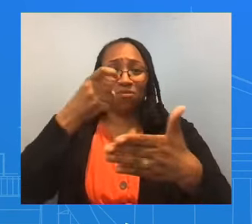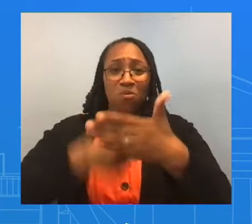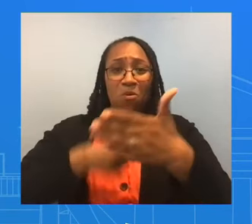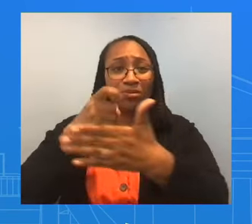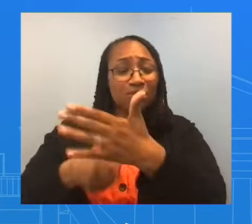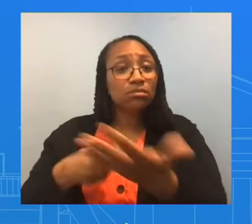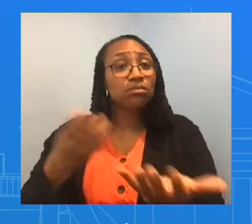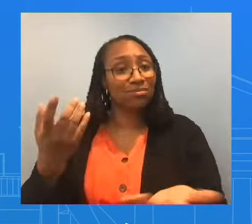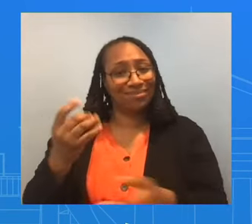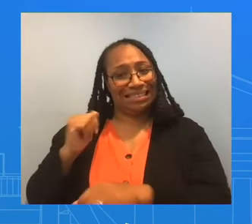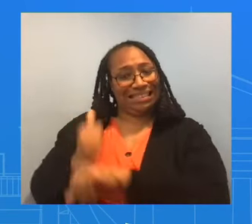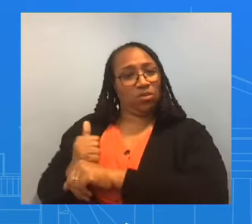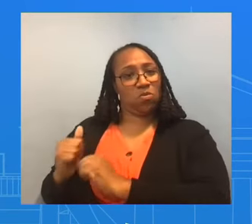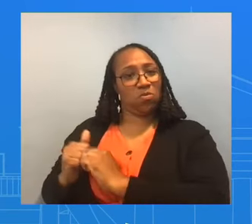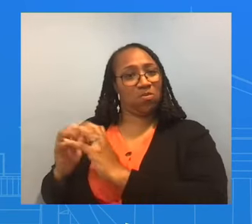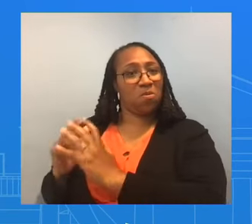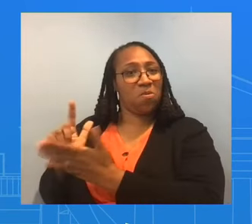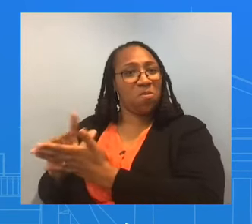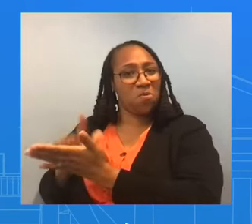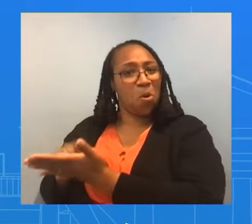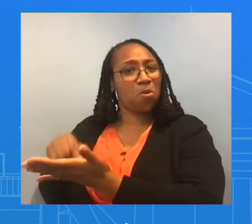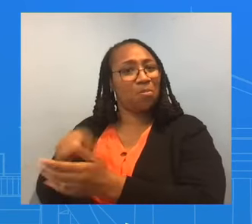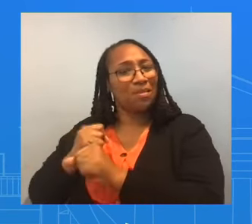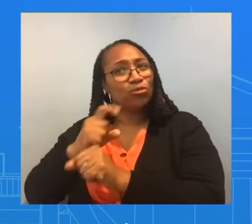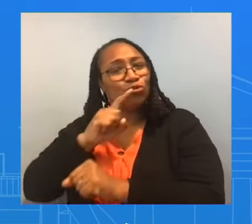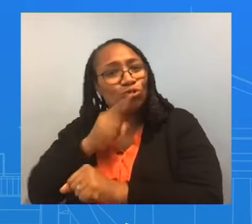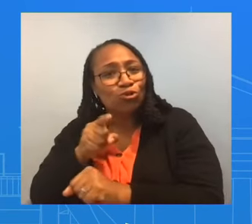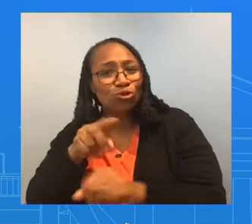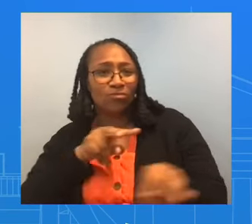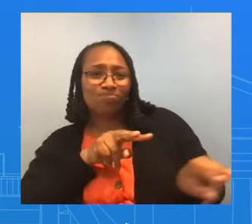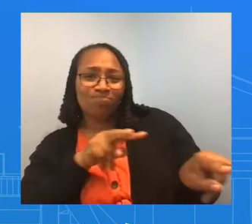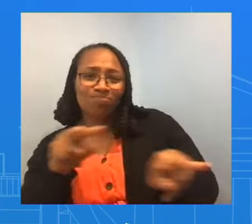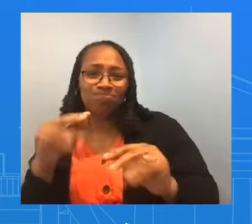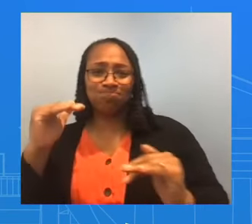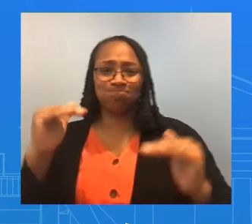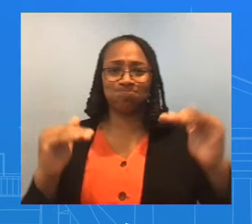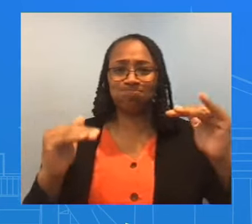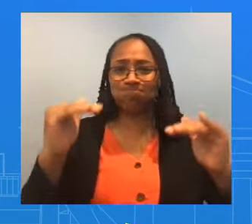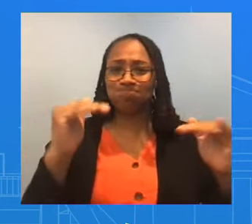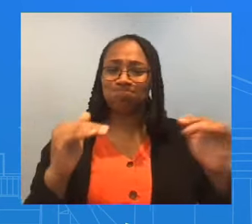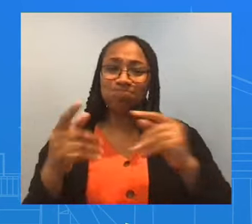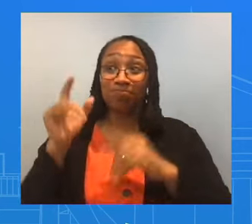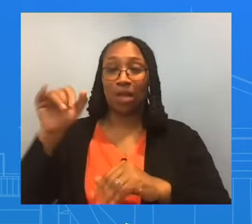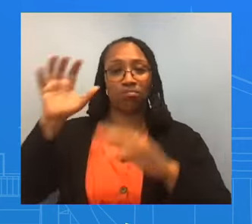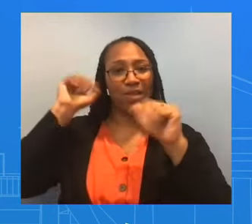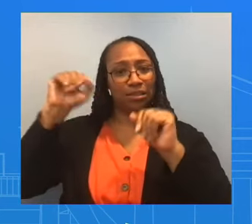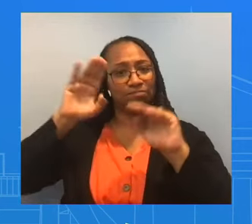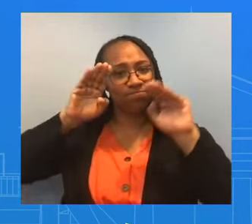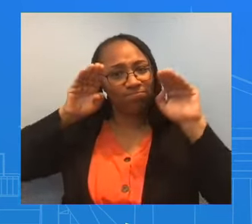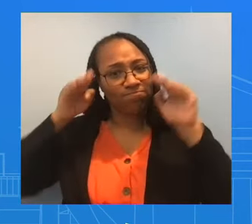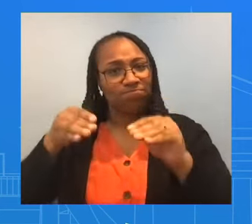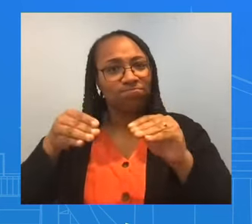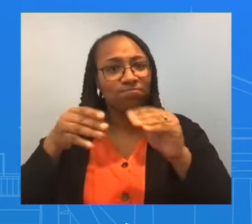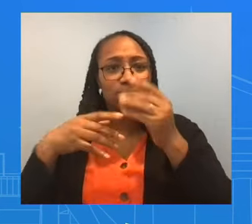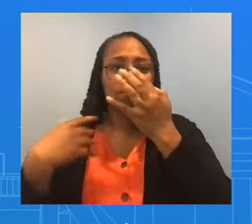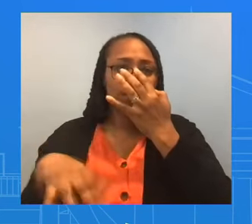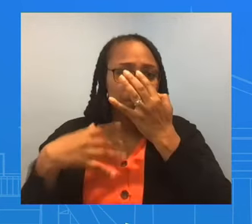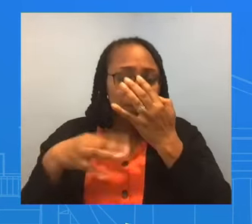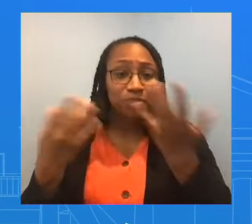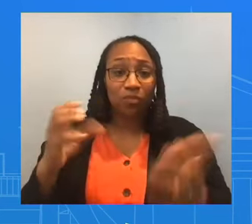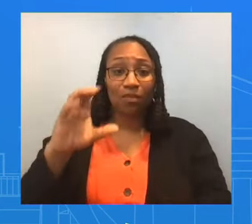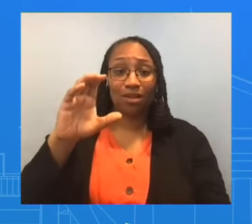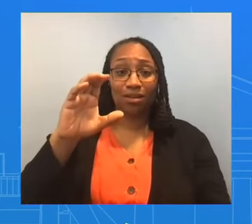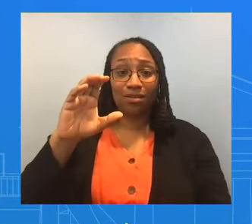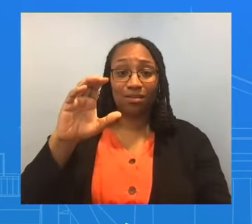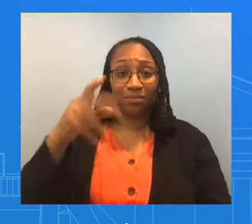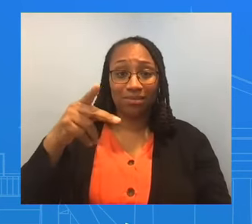so certainly that is going to be something that the president is going to focus on when CPI numbers come out tomorrow. I'm sure, as we always do, our economic experts